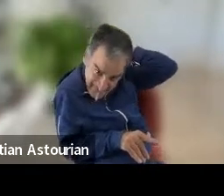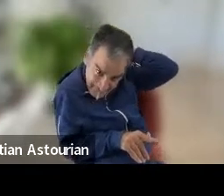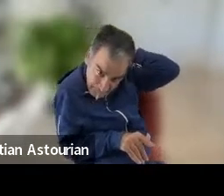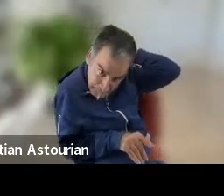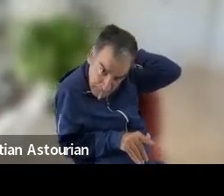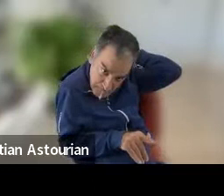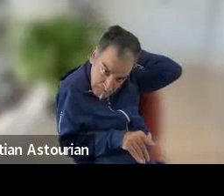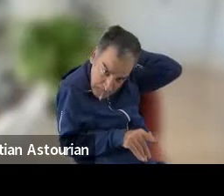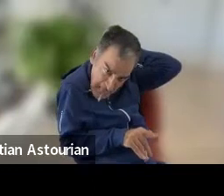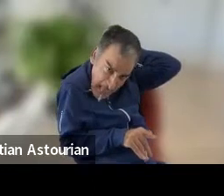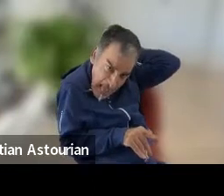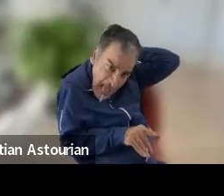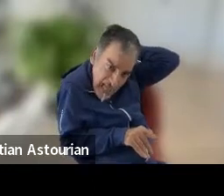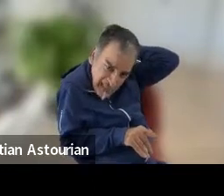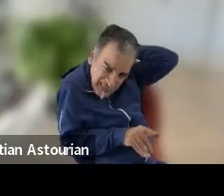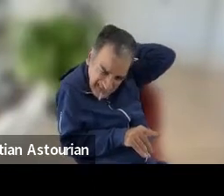lives.